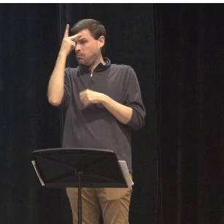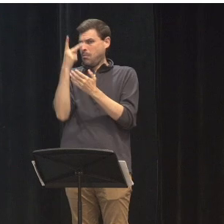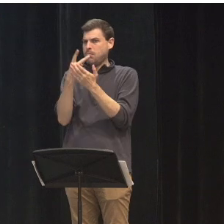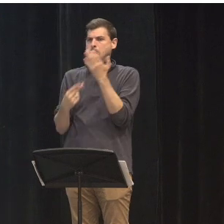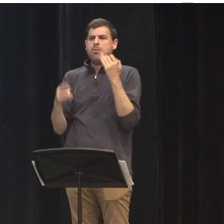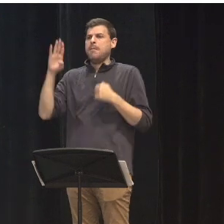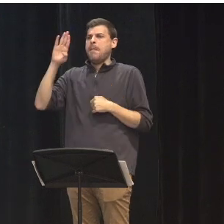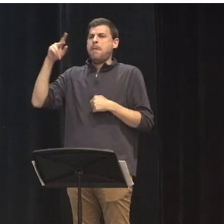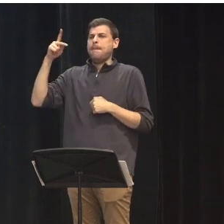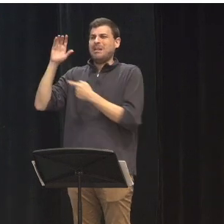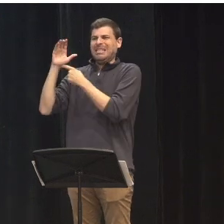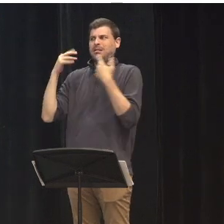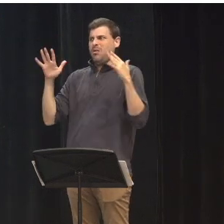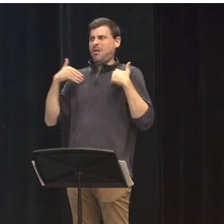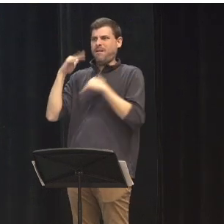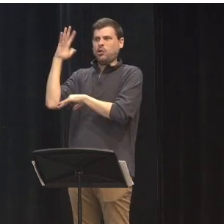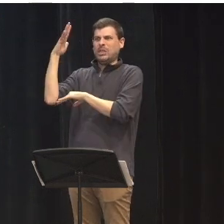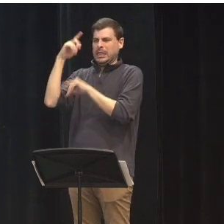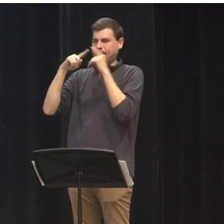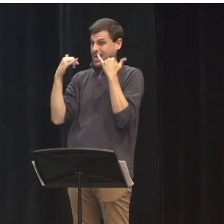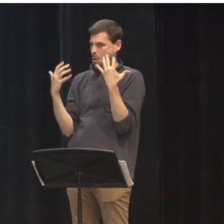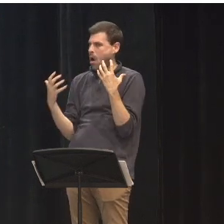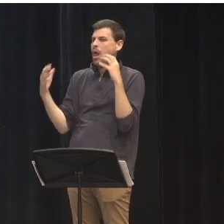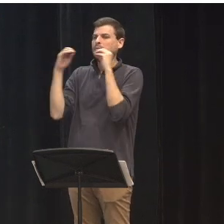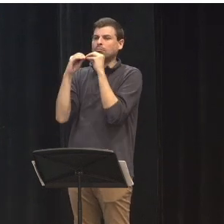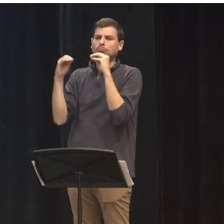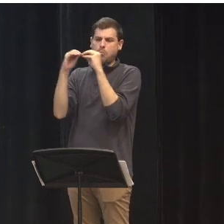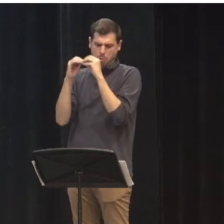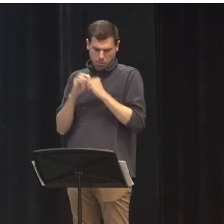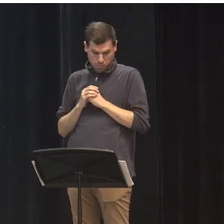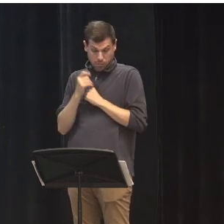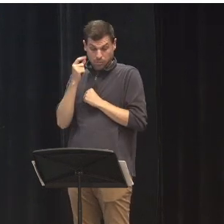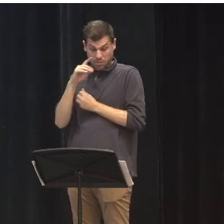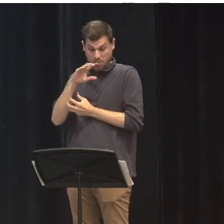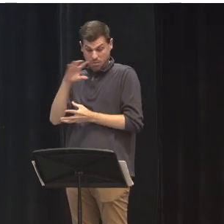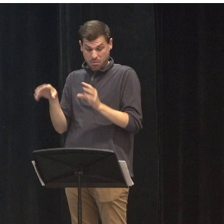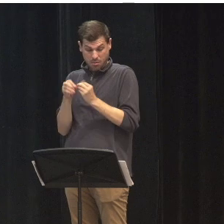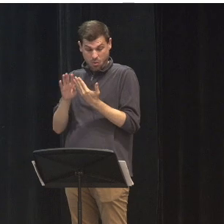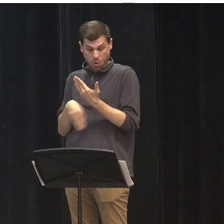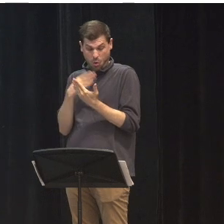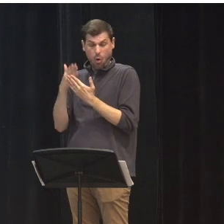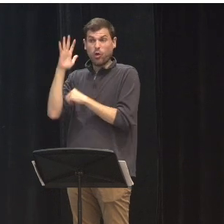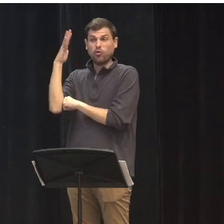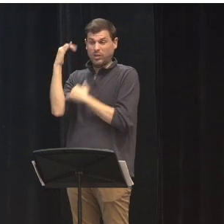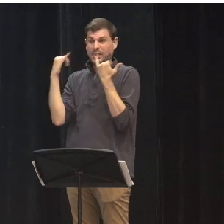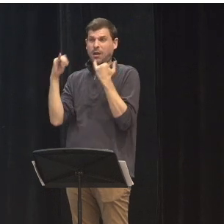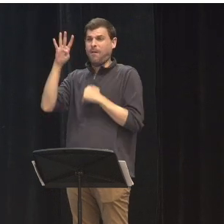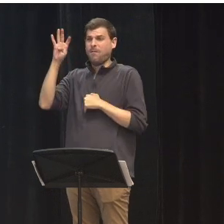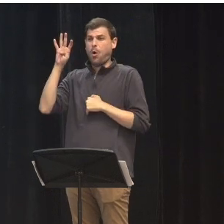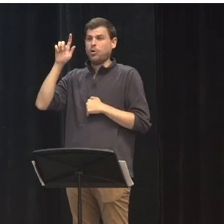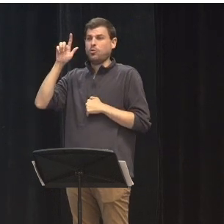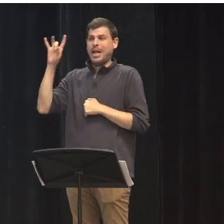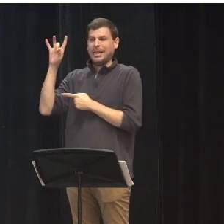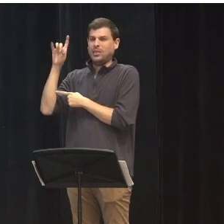City. There's approximately, we inventoried all the trees, approximately 420 of which would need